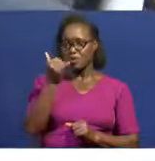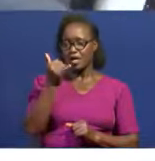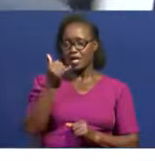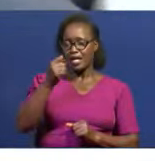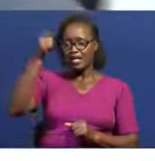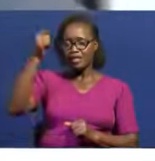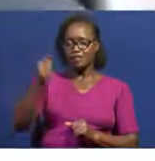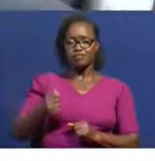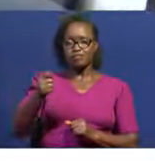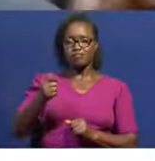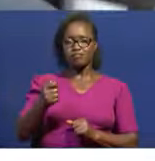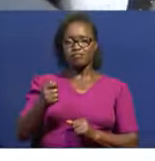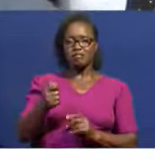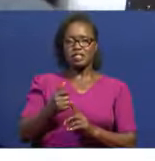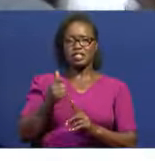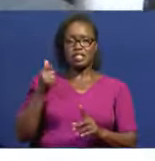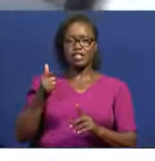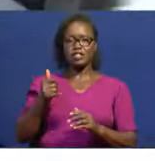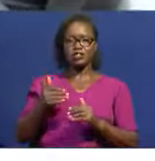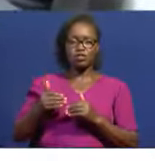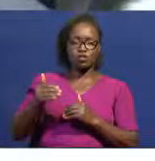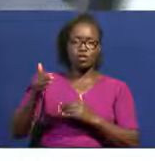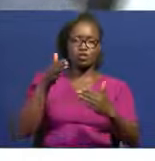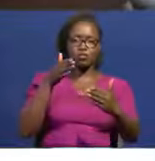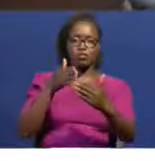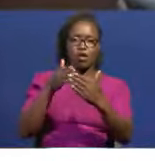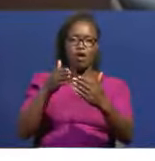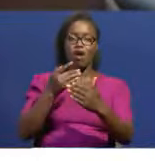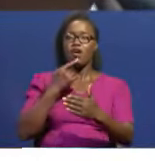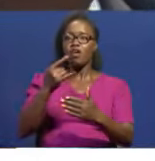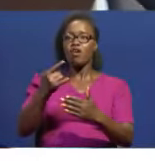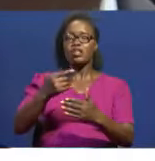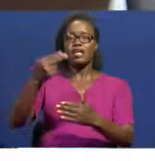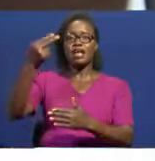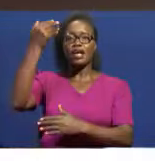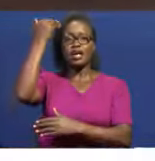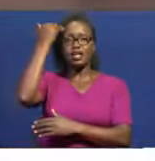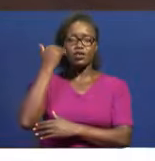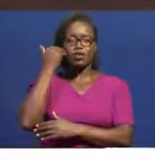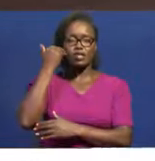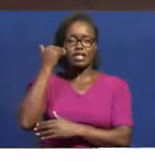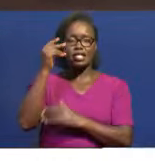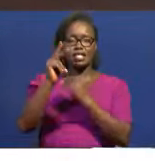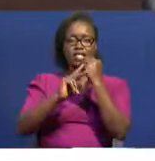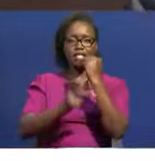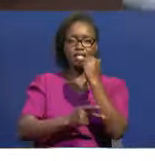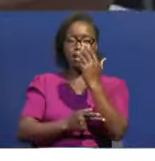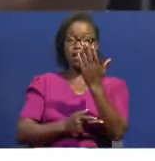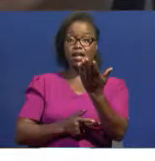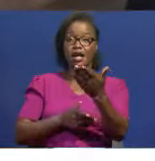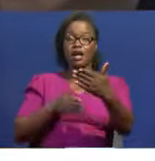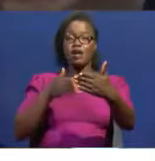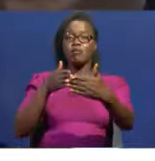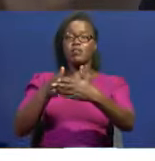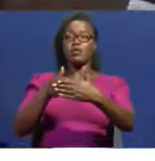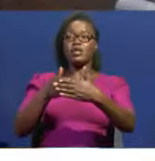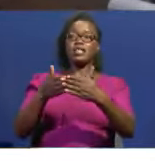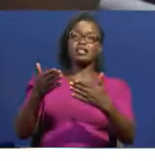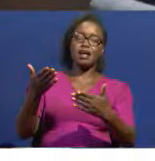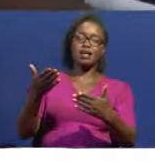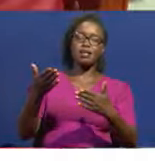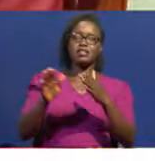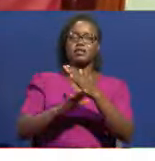bench declined to extend conservatory orders issued by the High Court in Kirinyaga, blocking the swearing-in ceremony of the